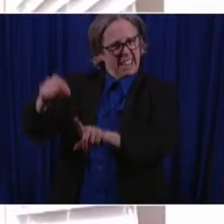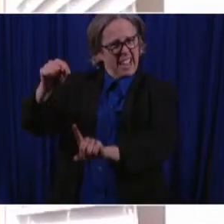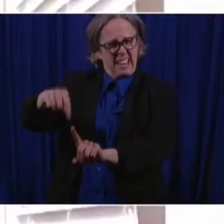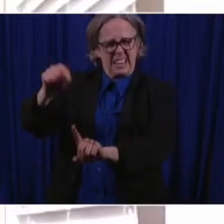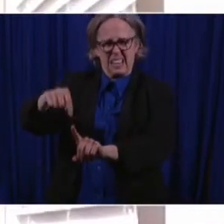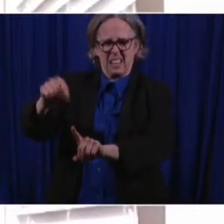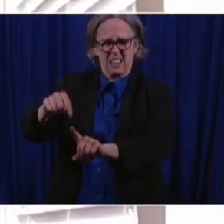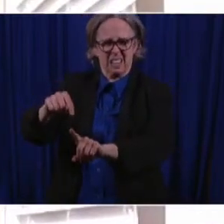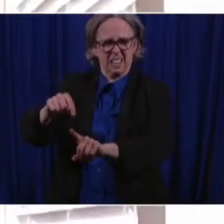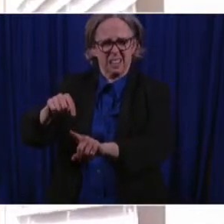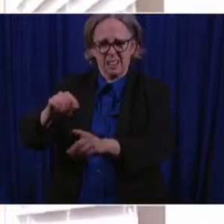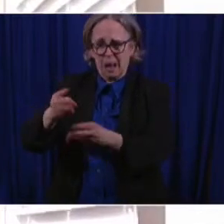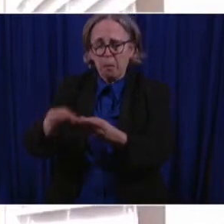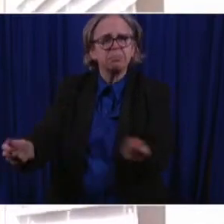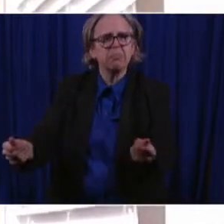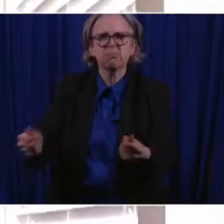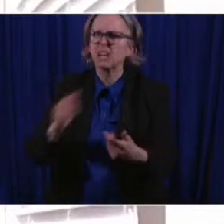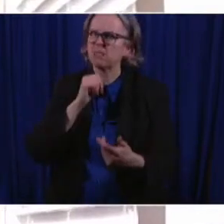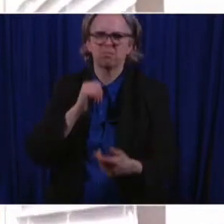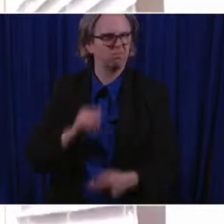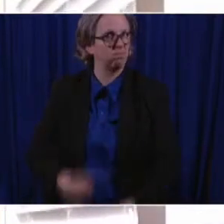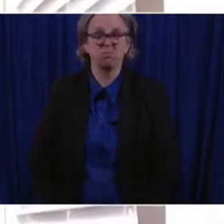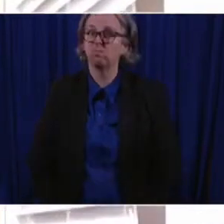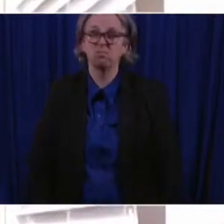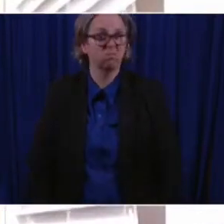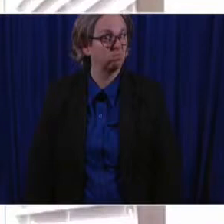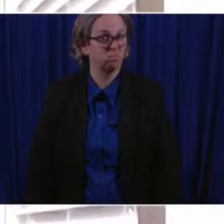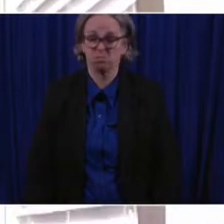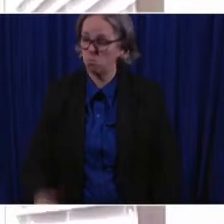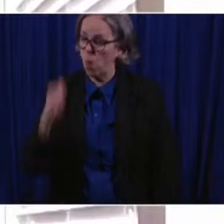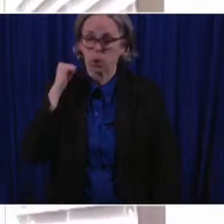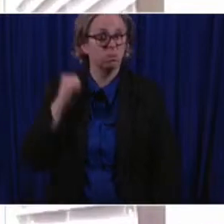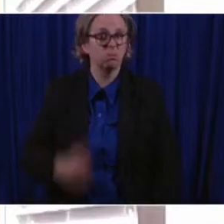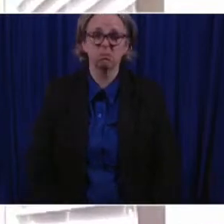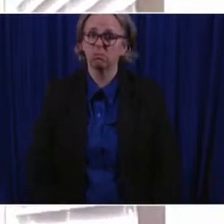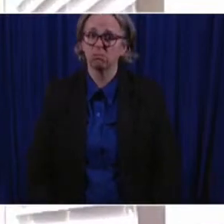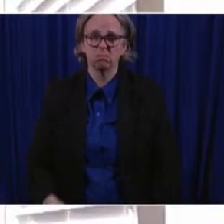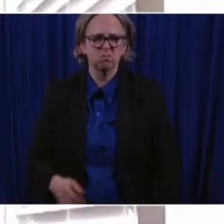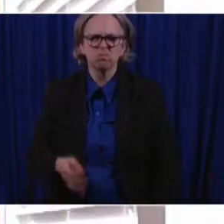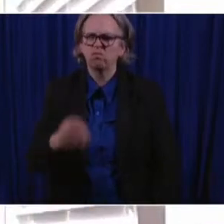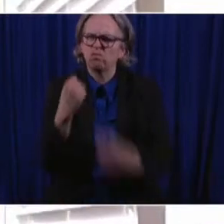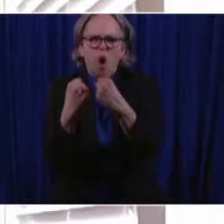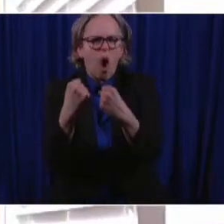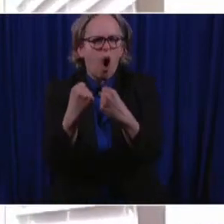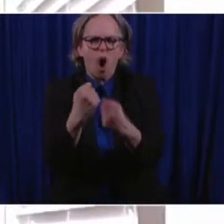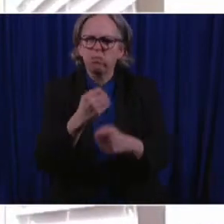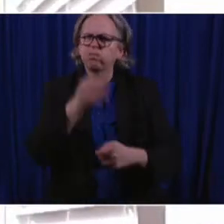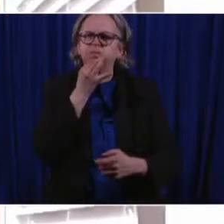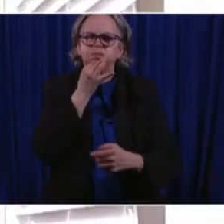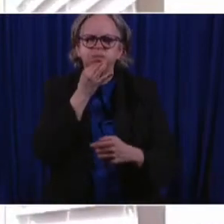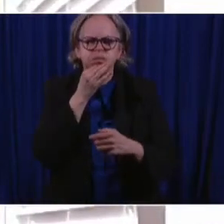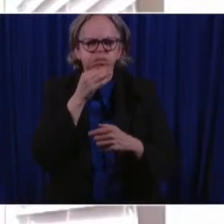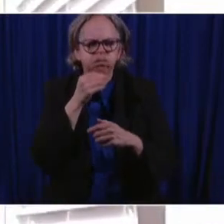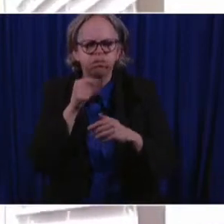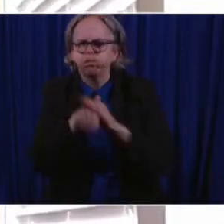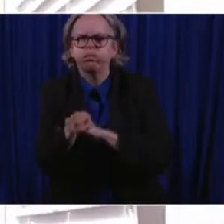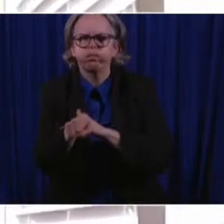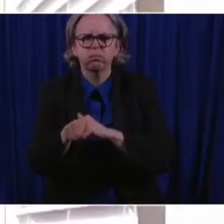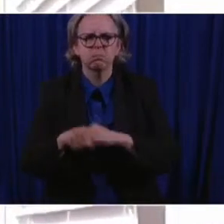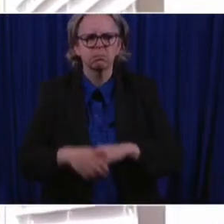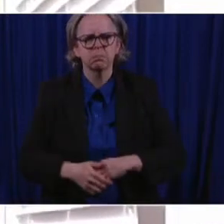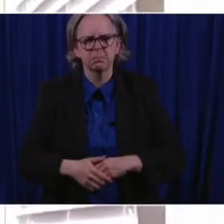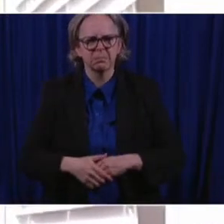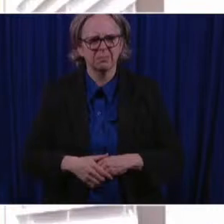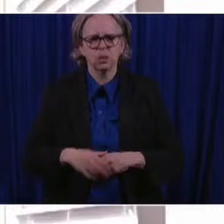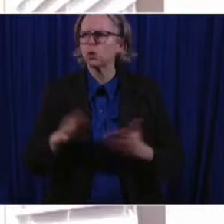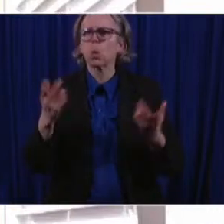easily. To get it behind us, we have got to get our collective immunity up to where it needs to go. One more thing